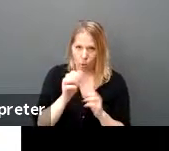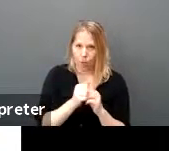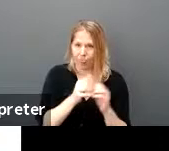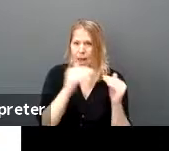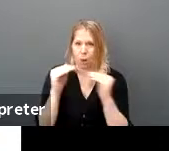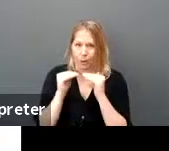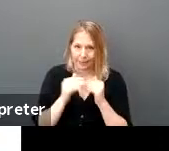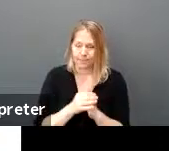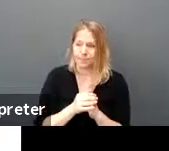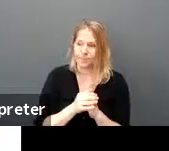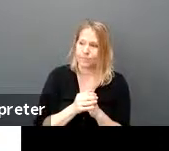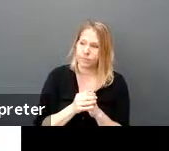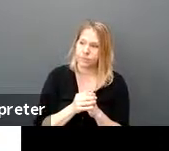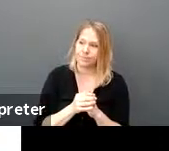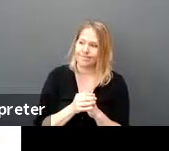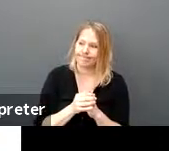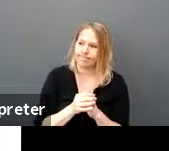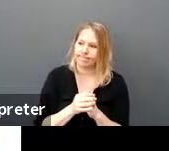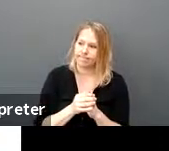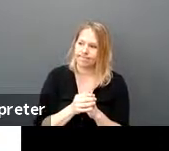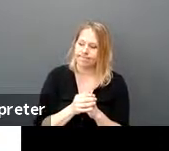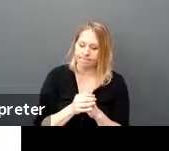equity.